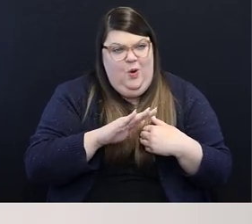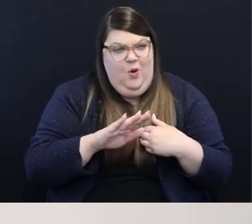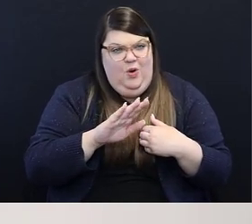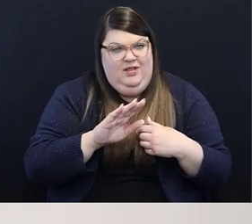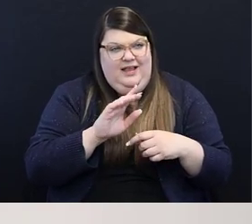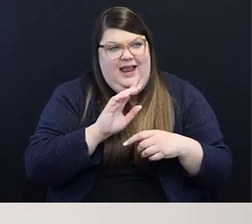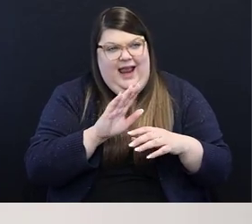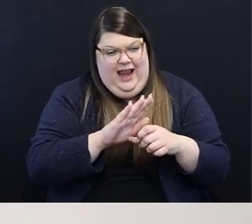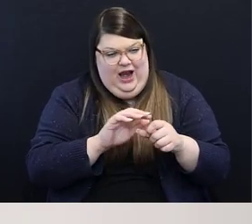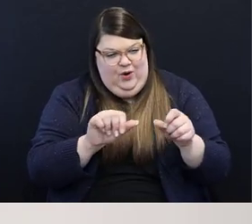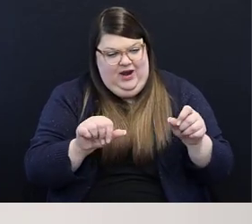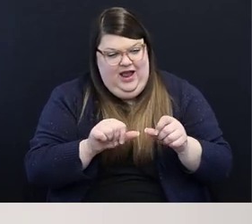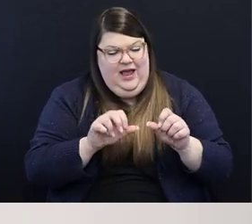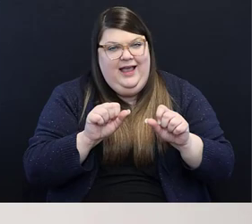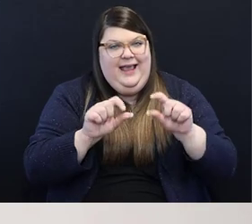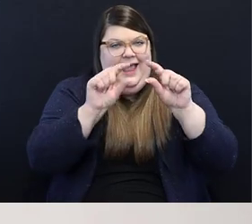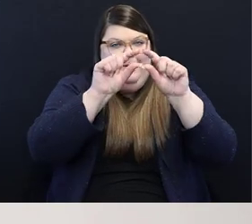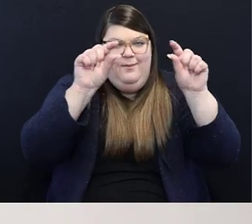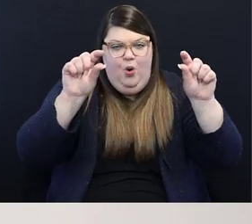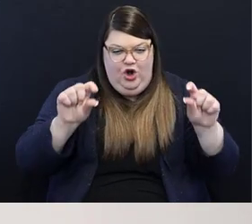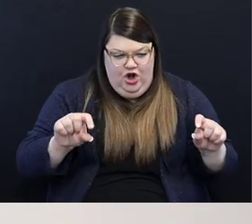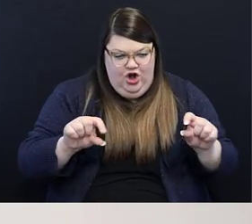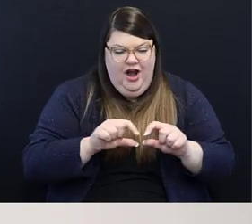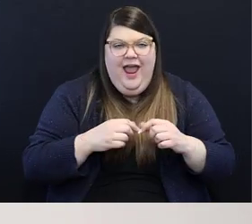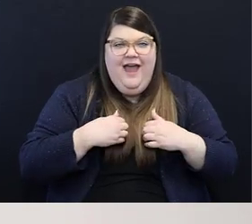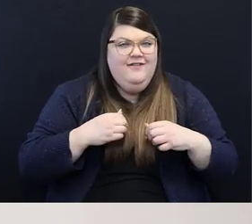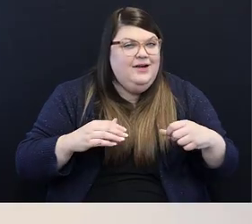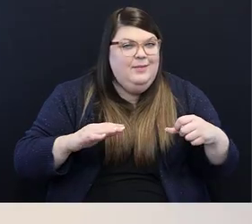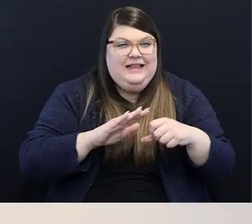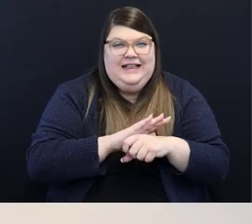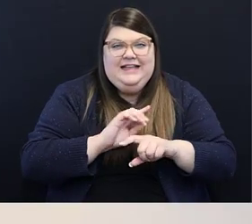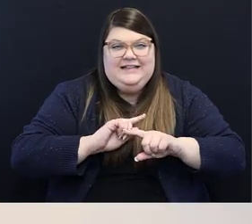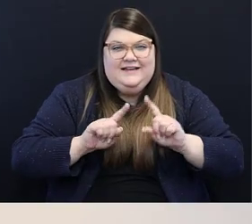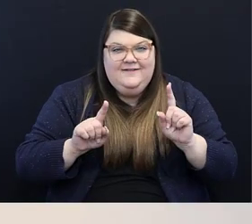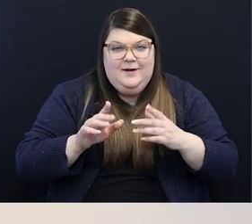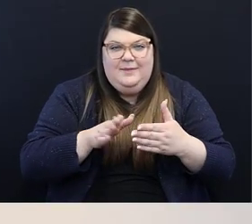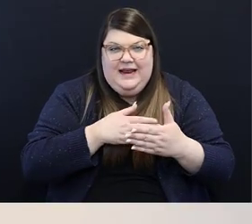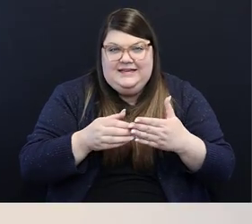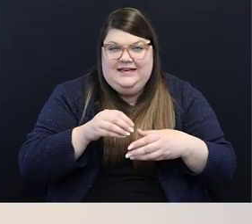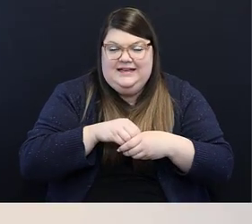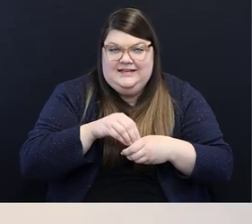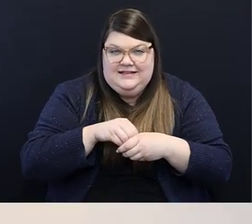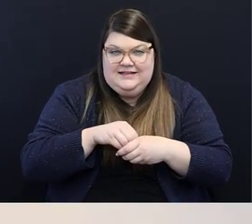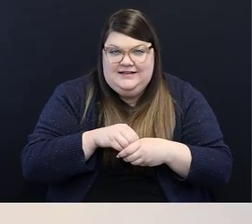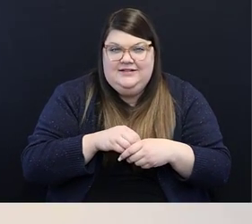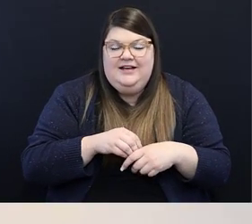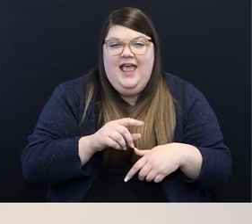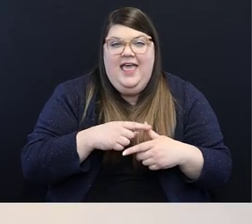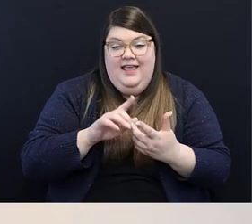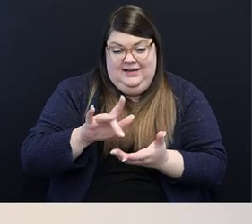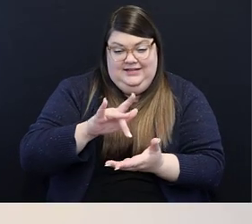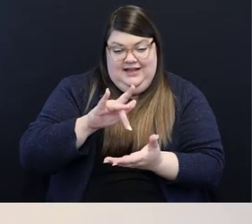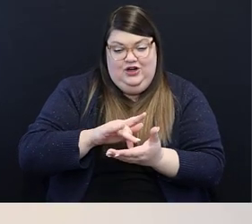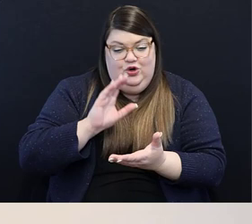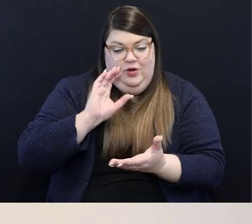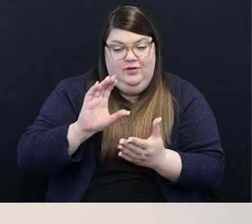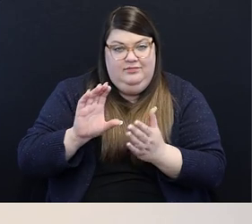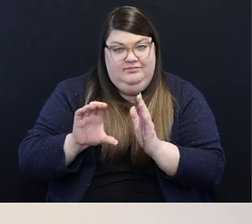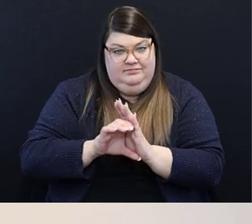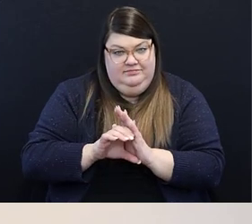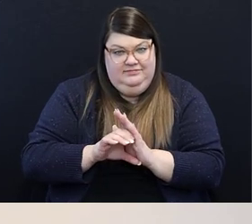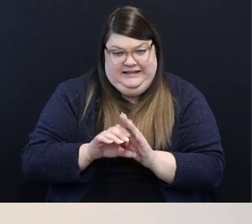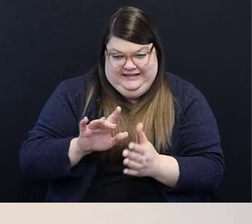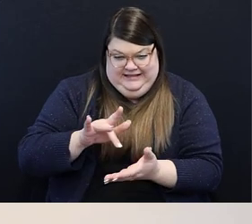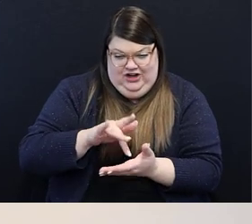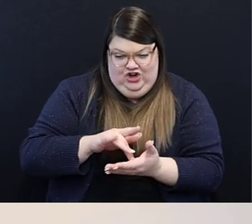in this border that can have a completely different painting in it. And then I can do the central painting in the center. So it was just a way to